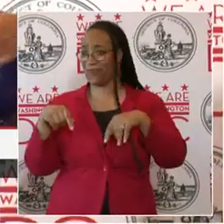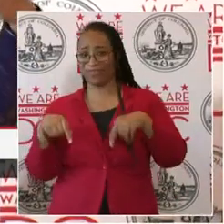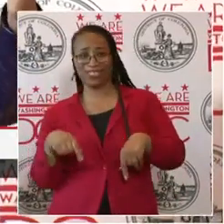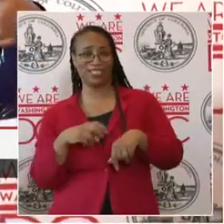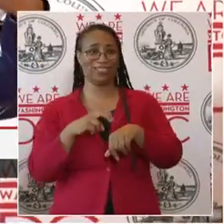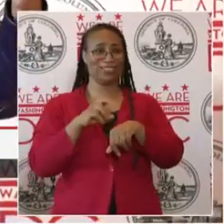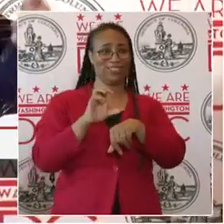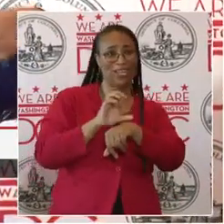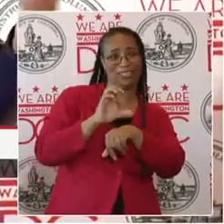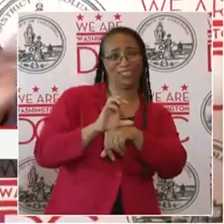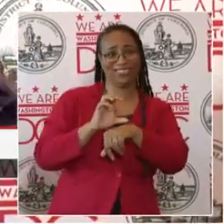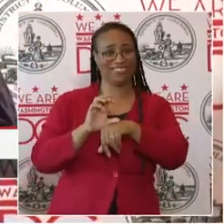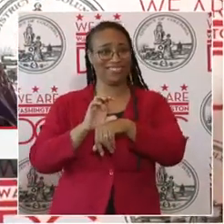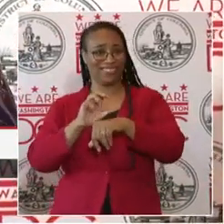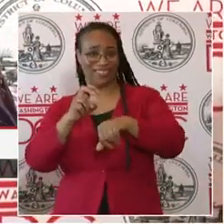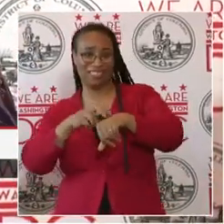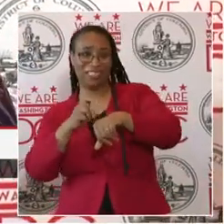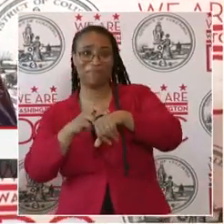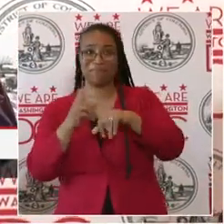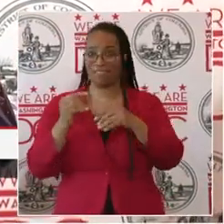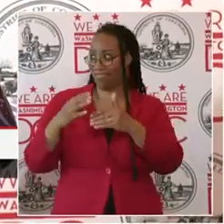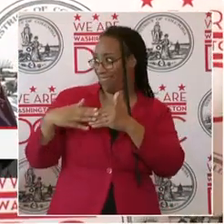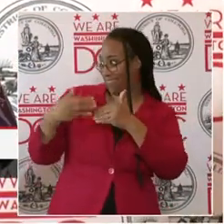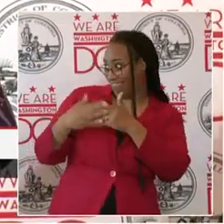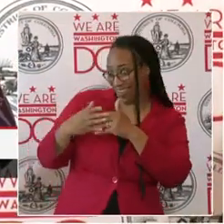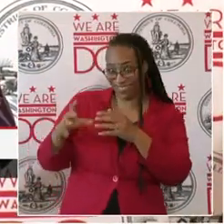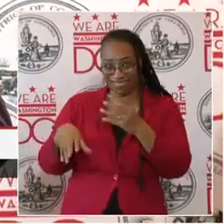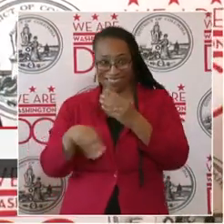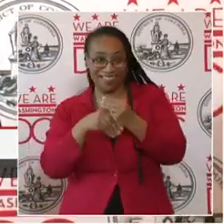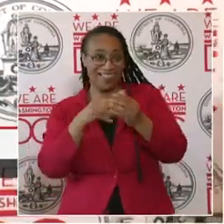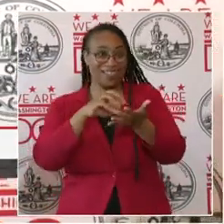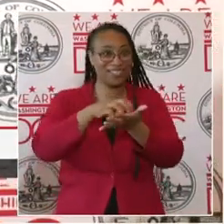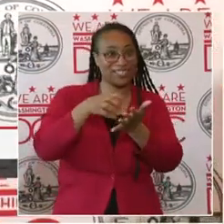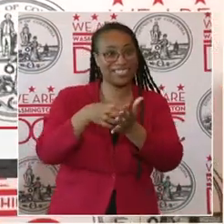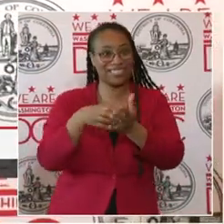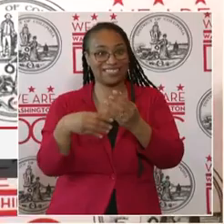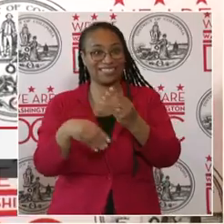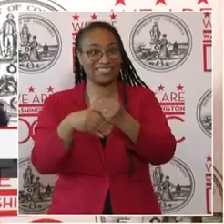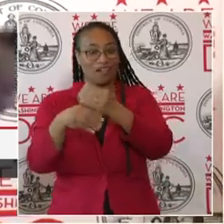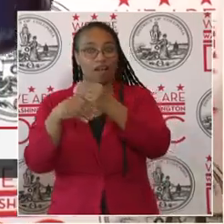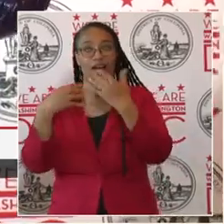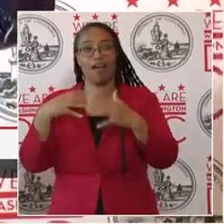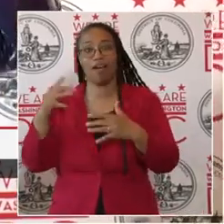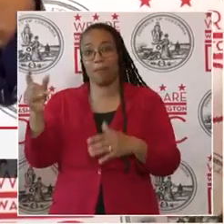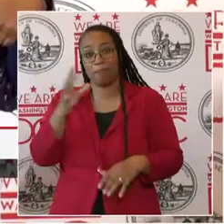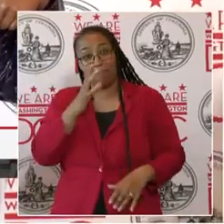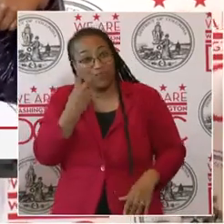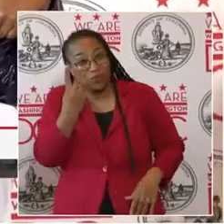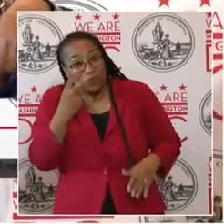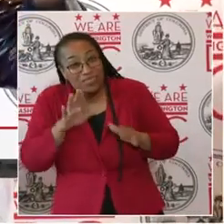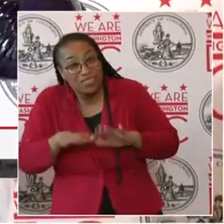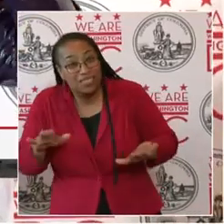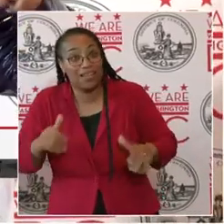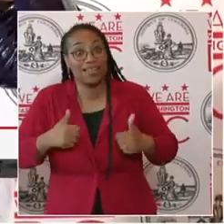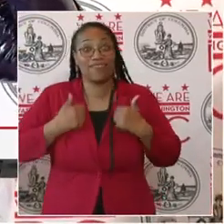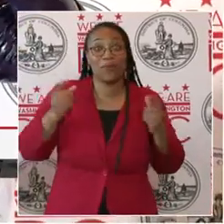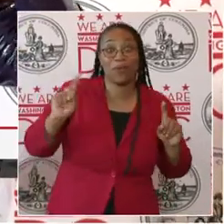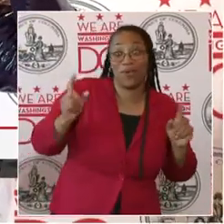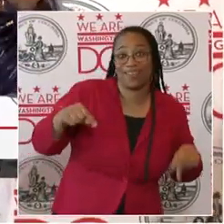business coming soon, y'all. She is the mother of 2 adult children, and she lives in